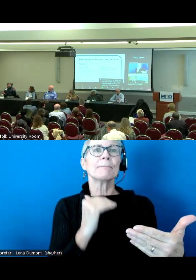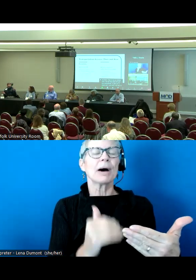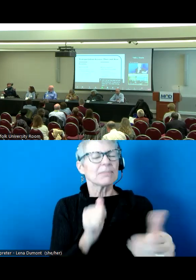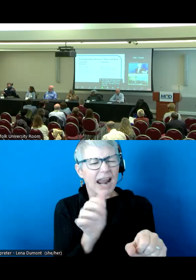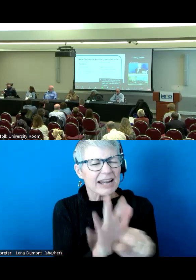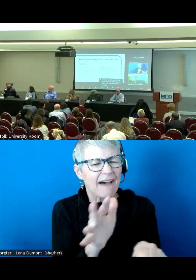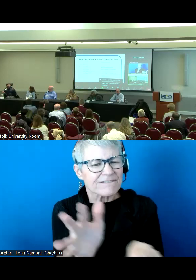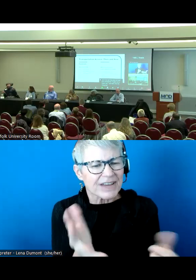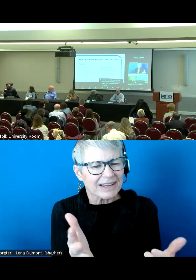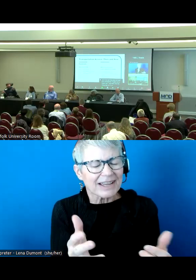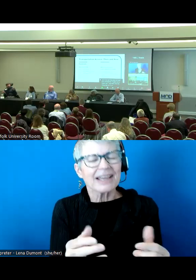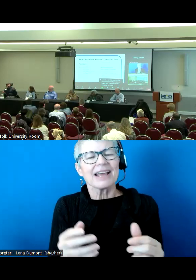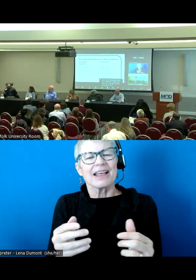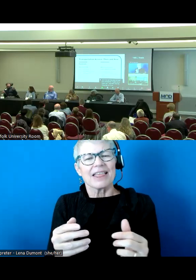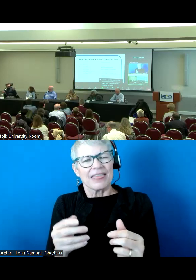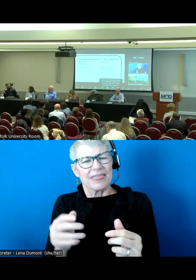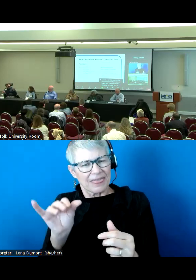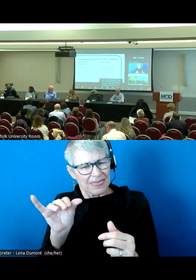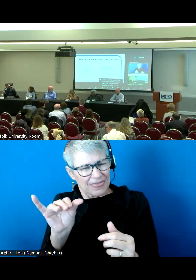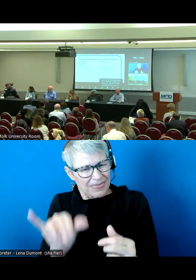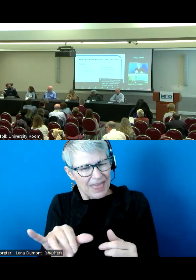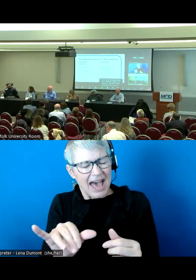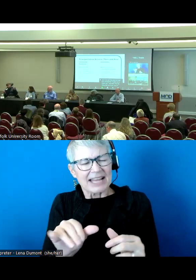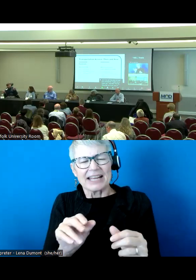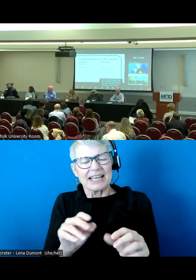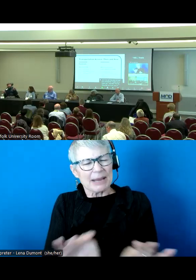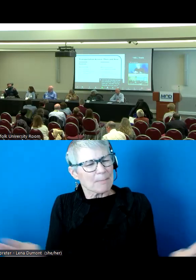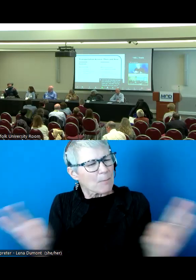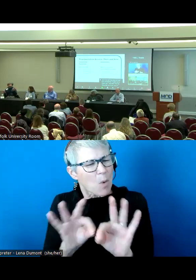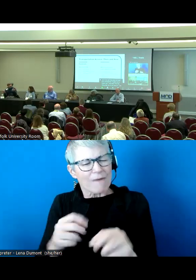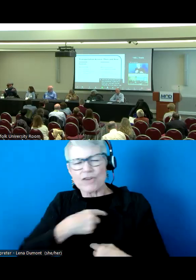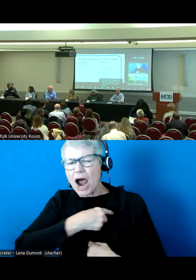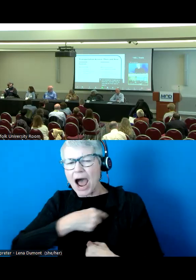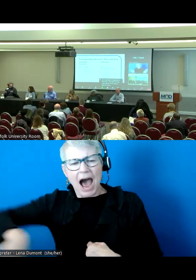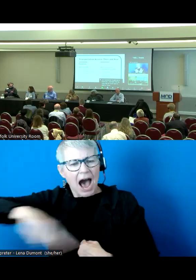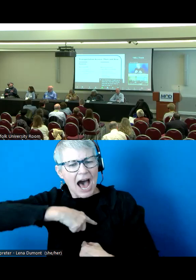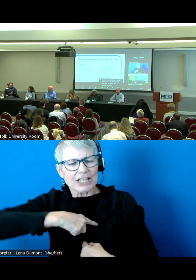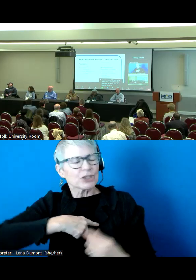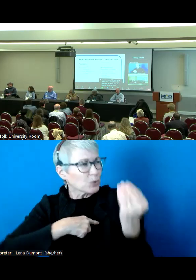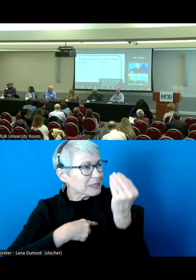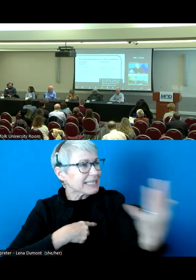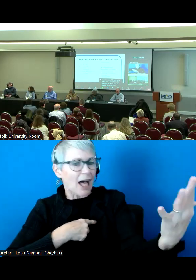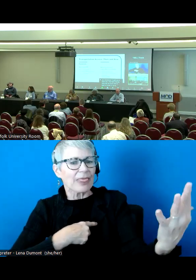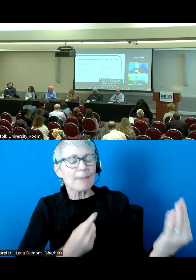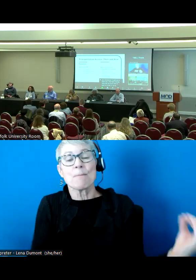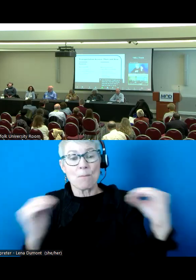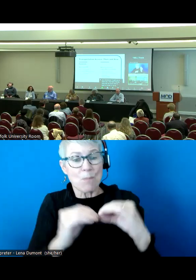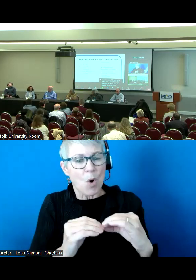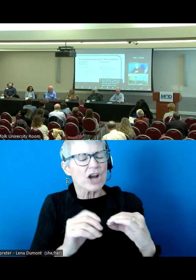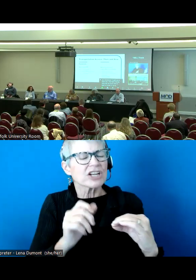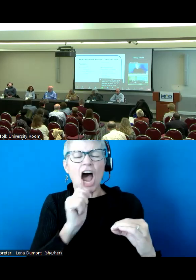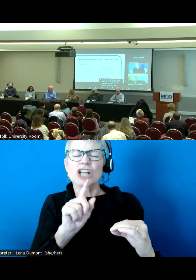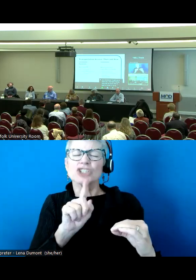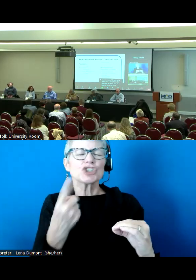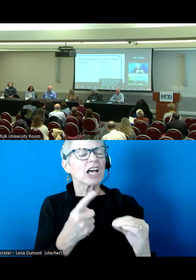to keep us honest in state government. Thank you, Chris. We will